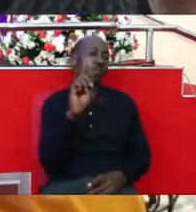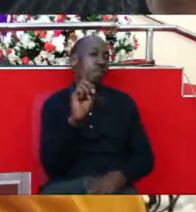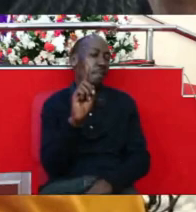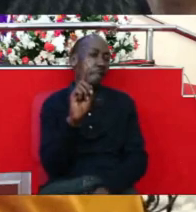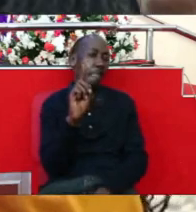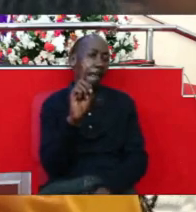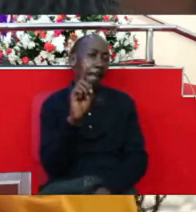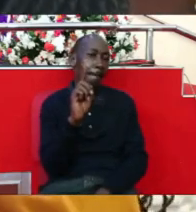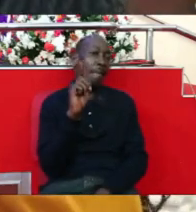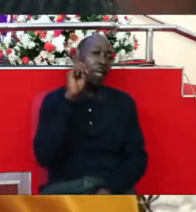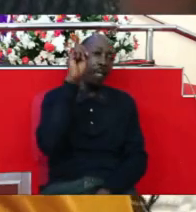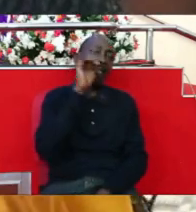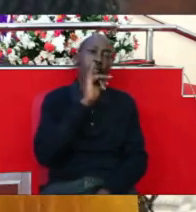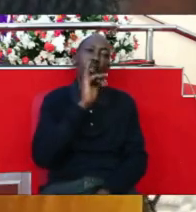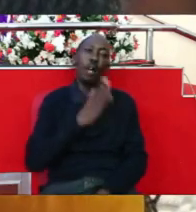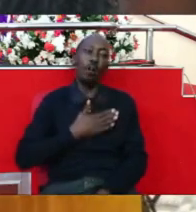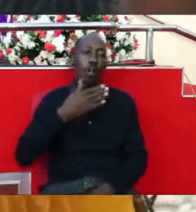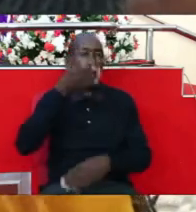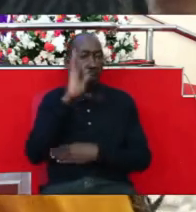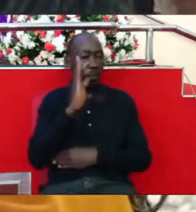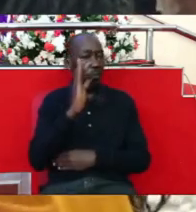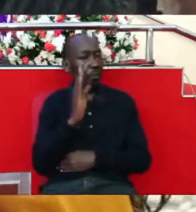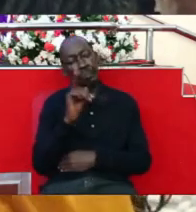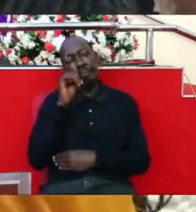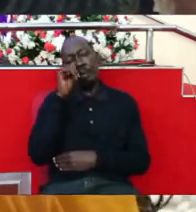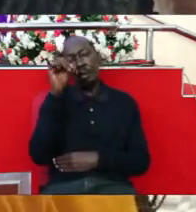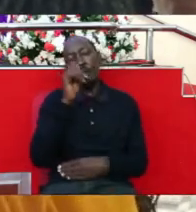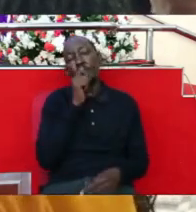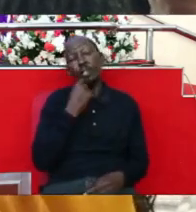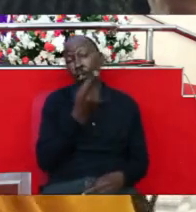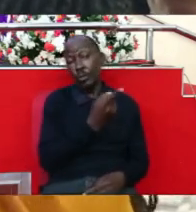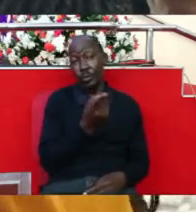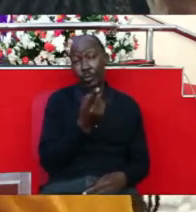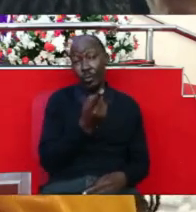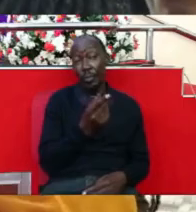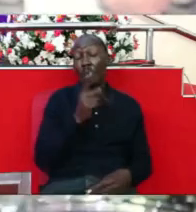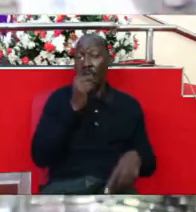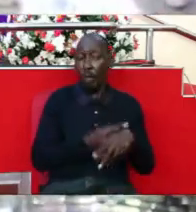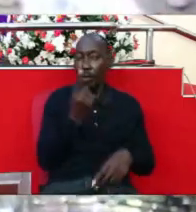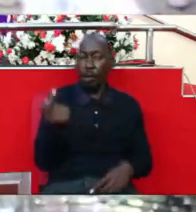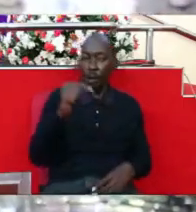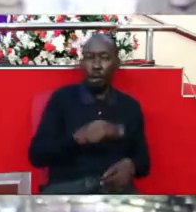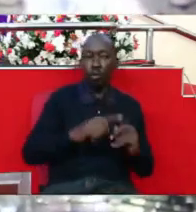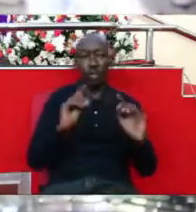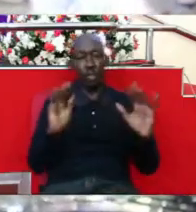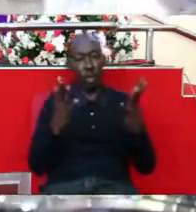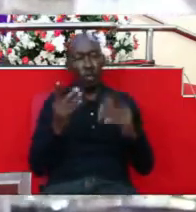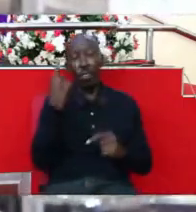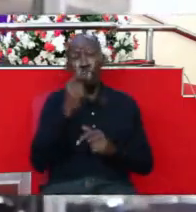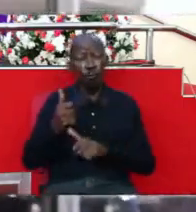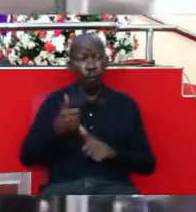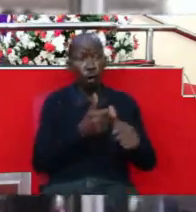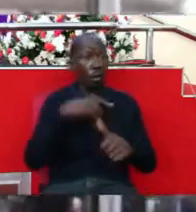ya kitu ambao unatamania ama unauliza. And I am telling you, nawaambieni, as we come to celebrate the following